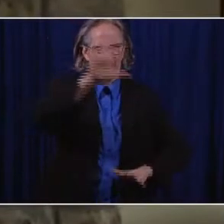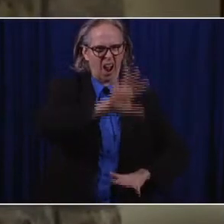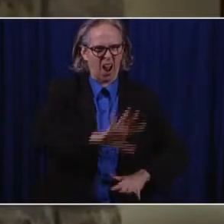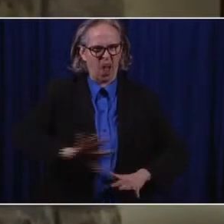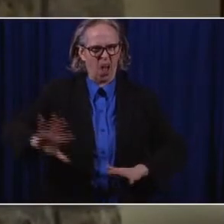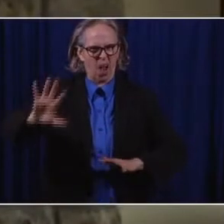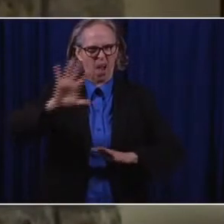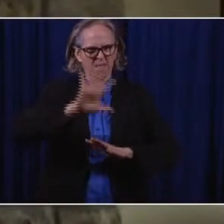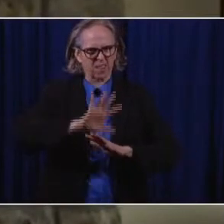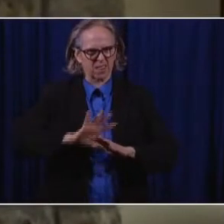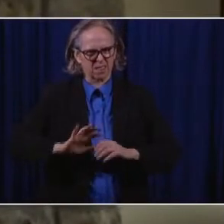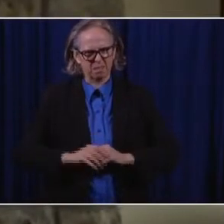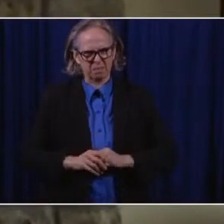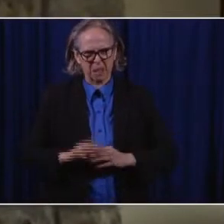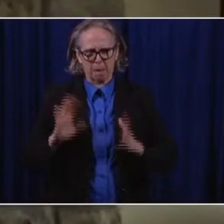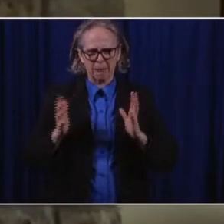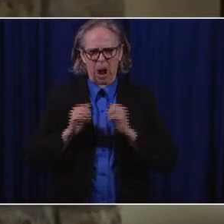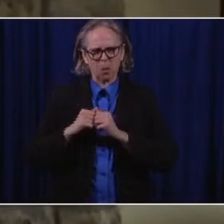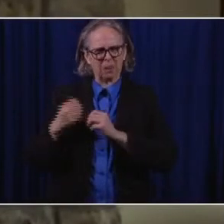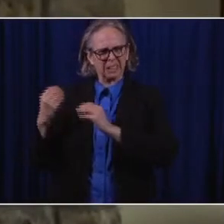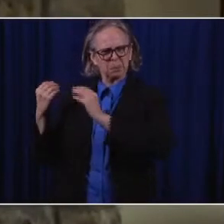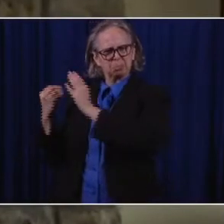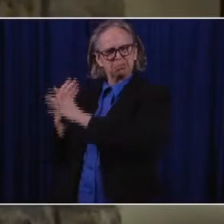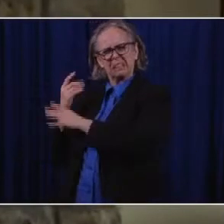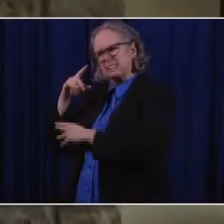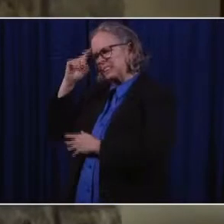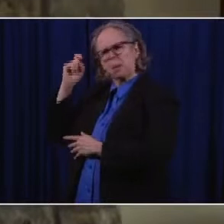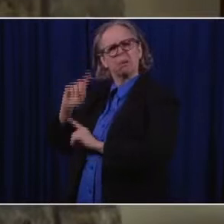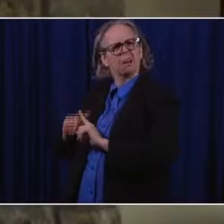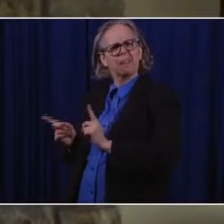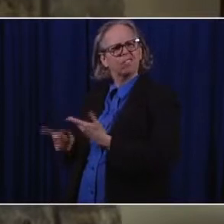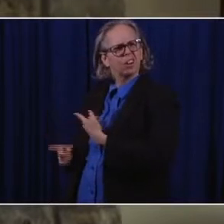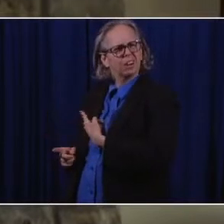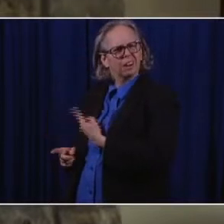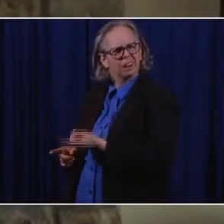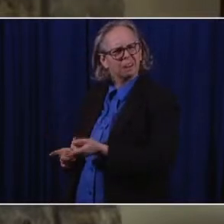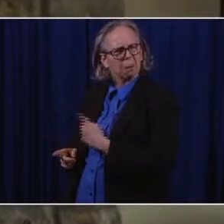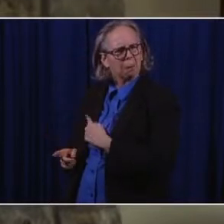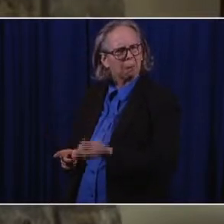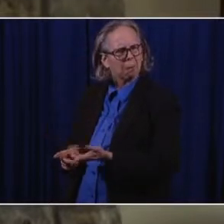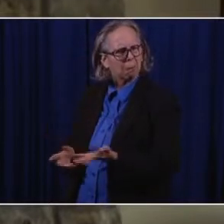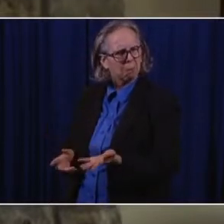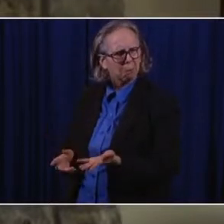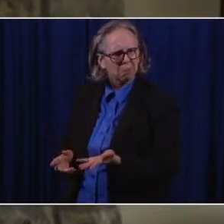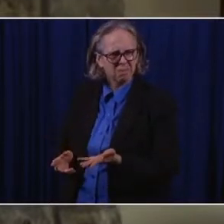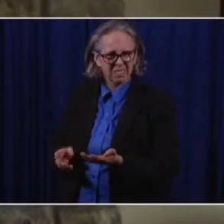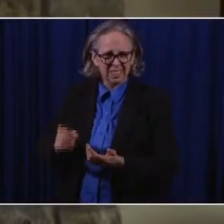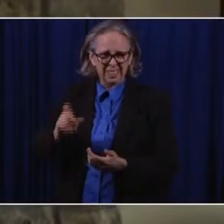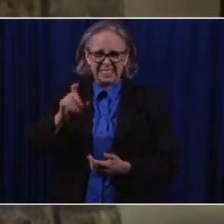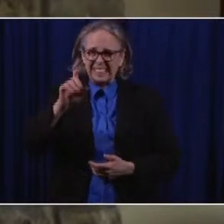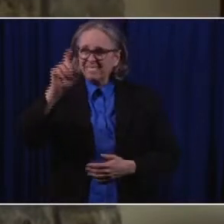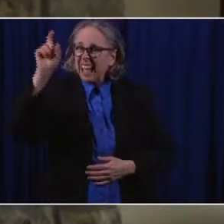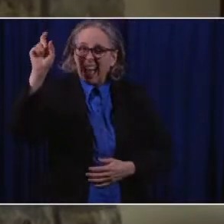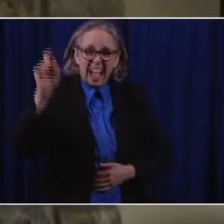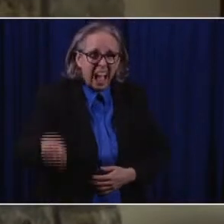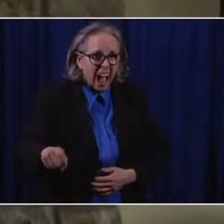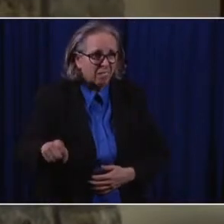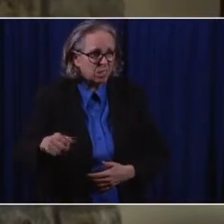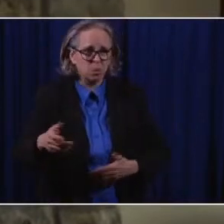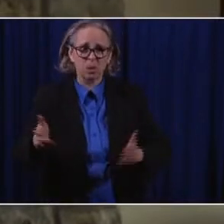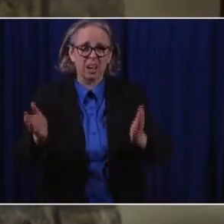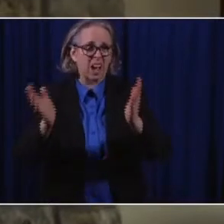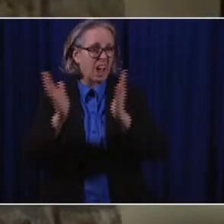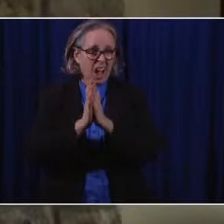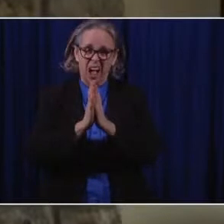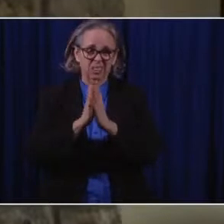in the summer. Certainly, if we have to, we'll request any help that we can get,